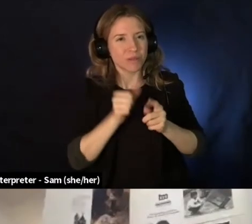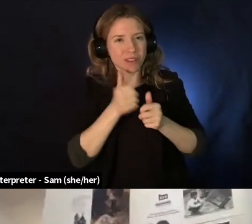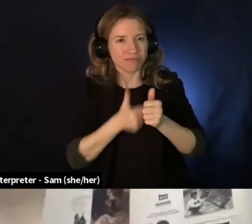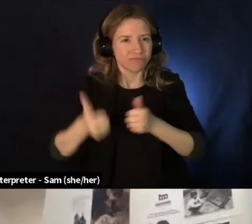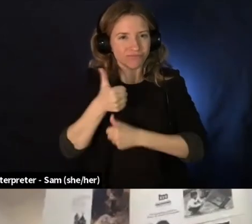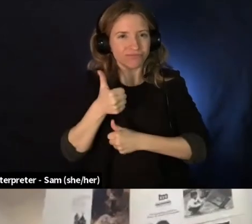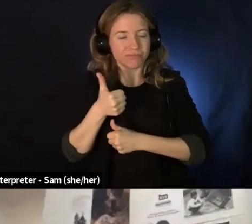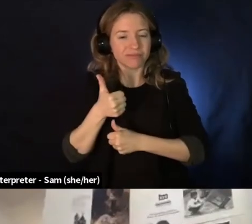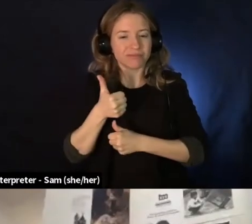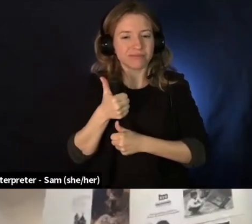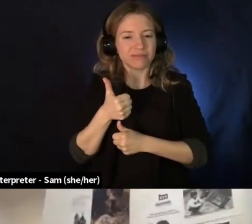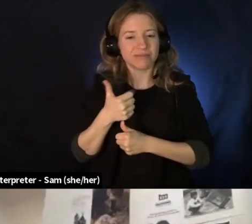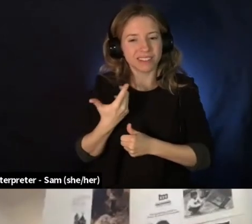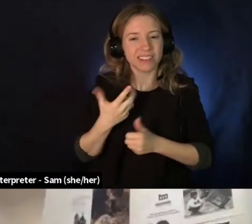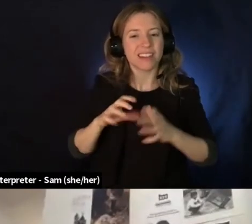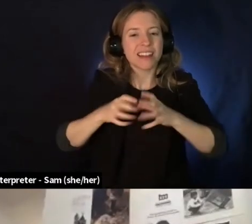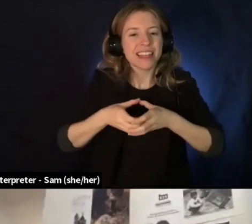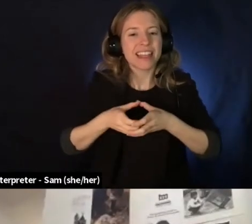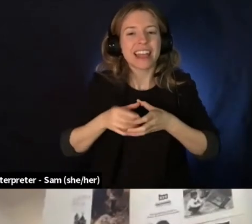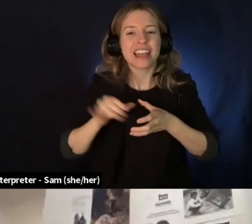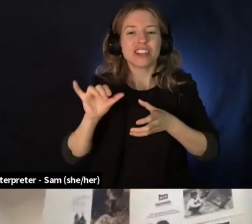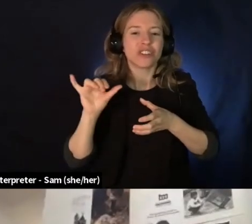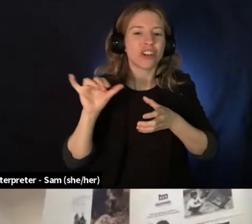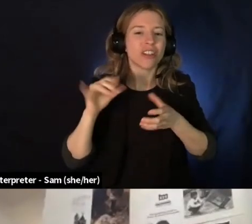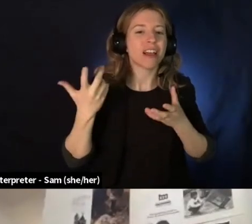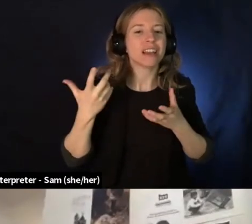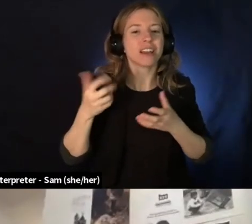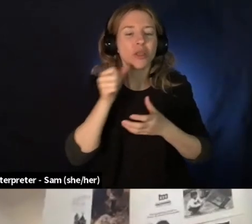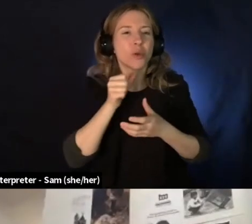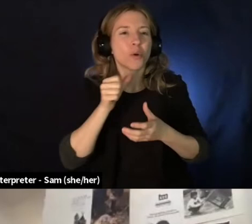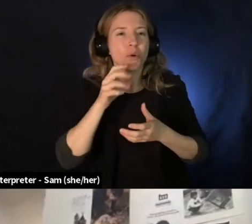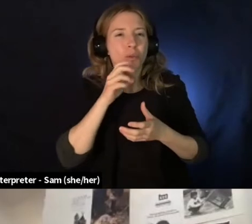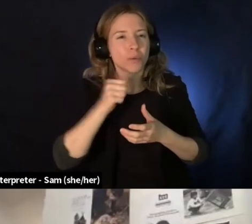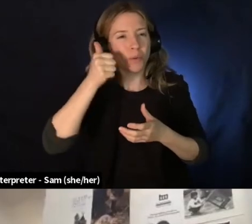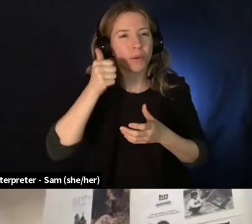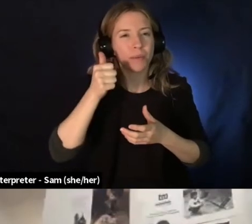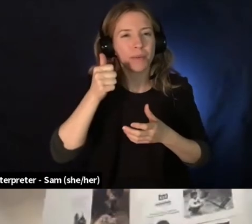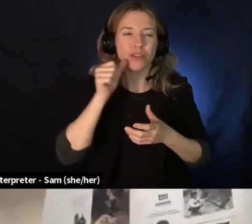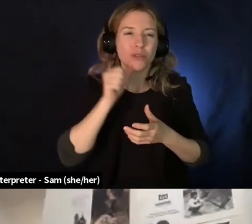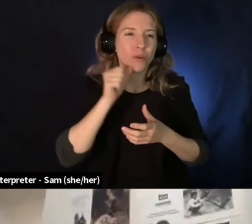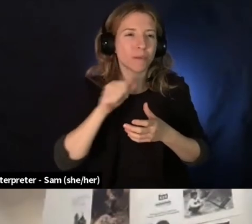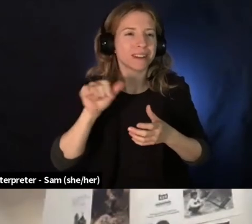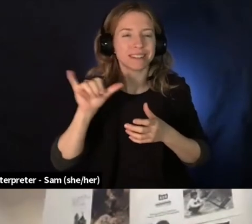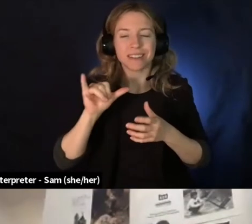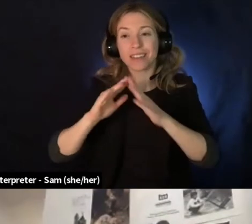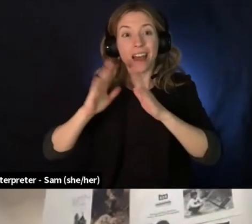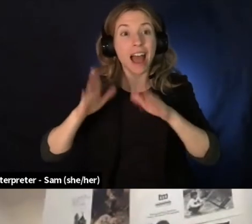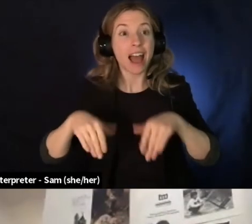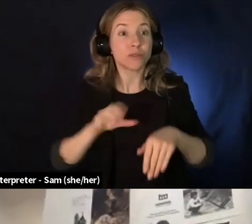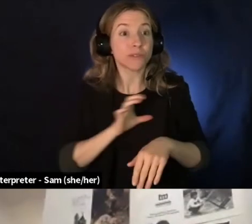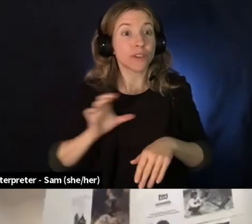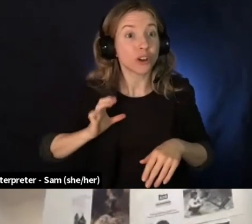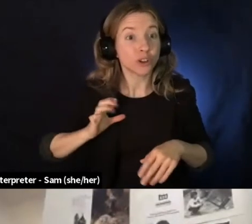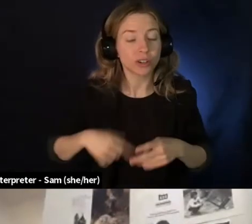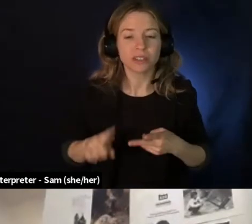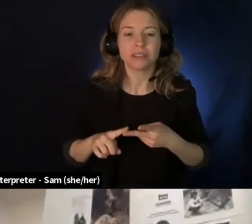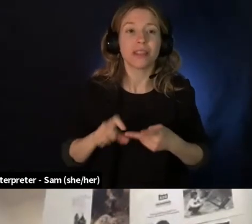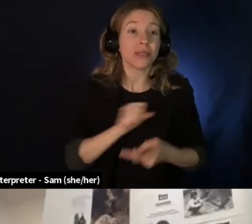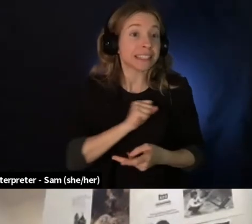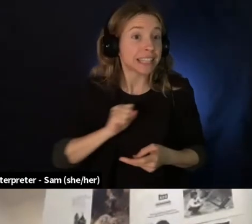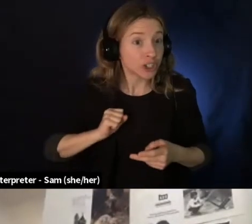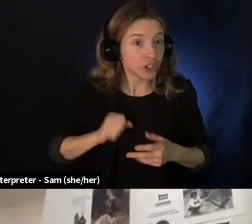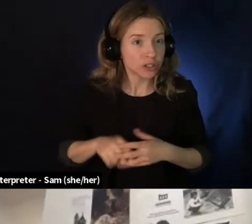in Congress, the Senate, and the representatives. And we have a minimum of three clans in each